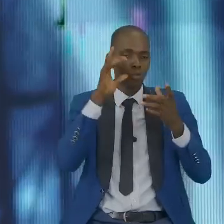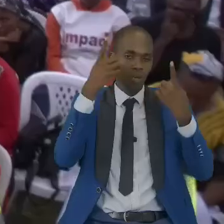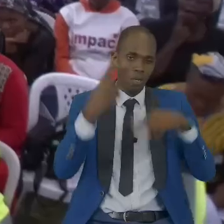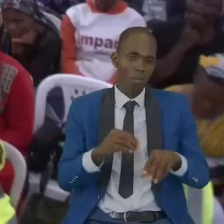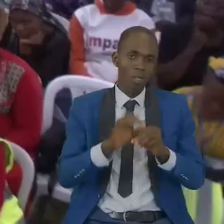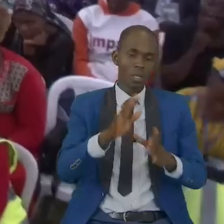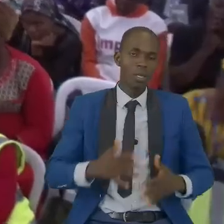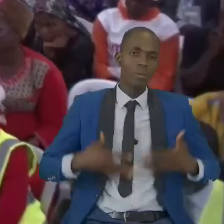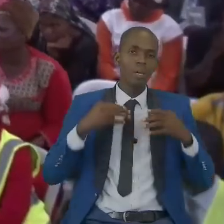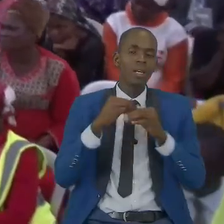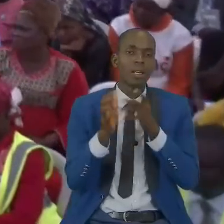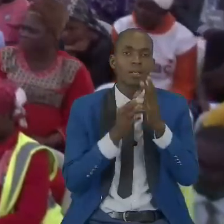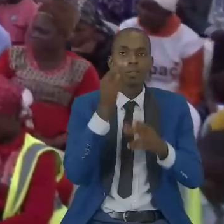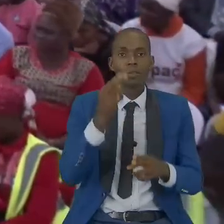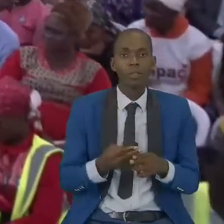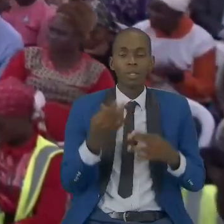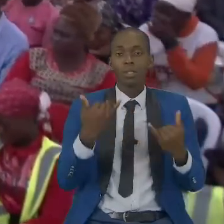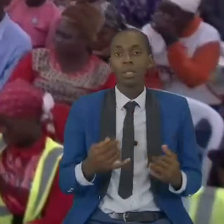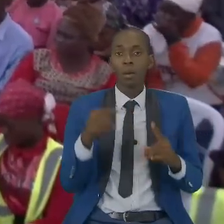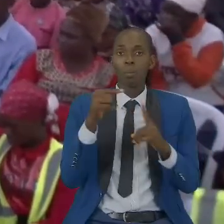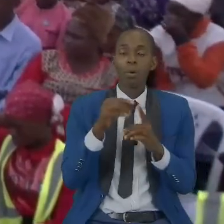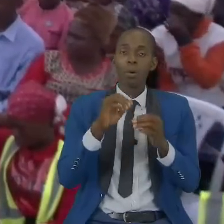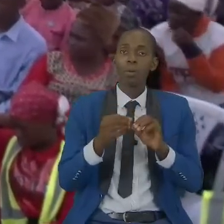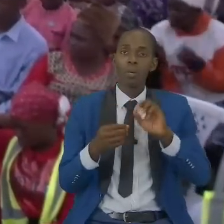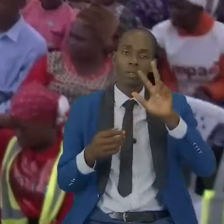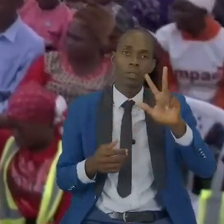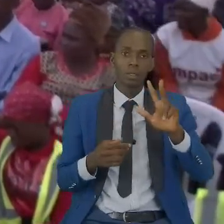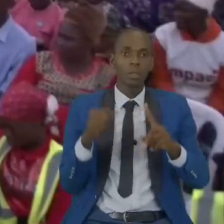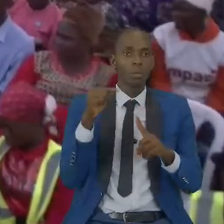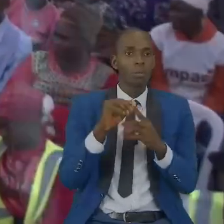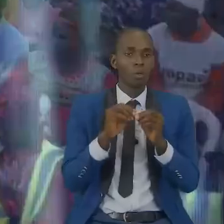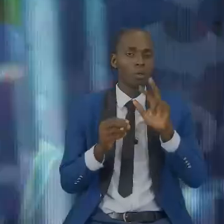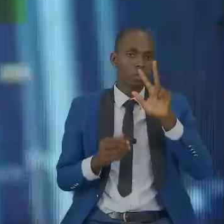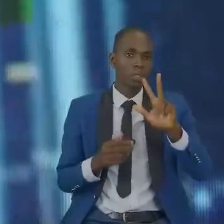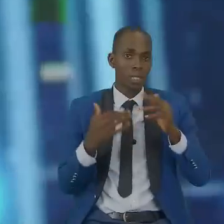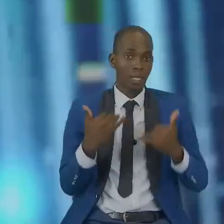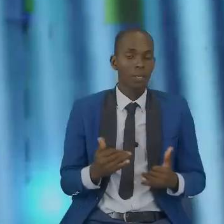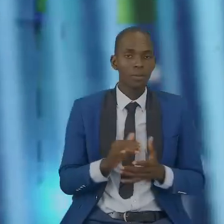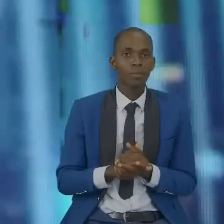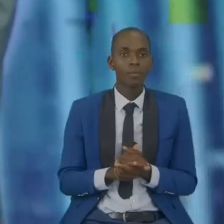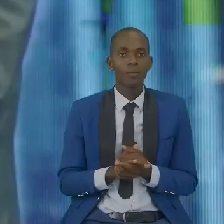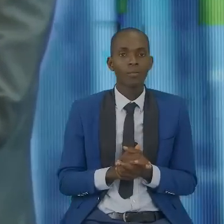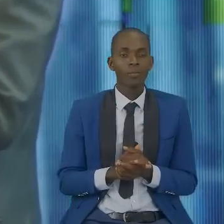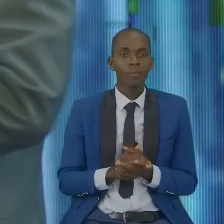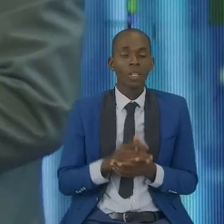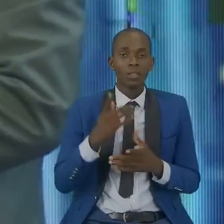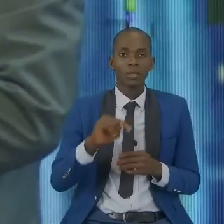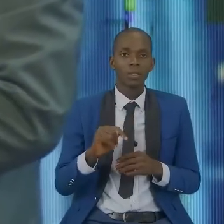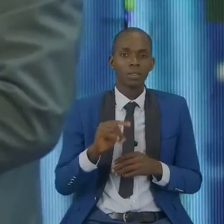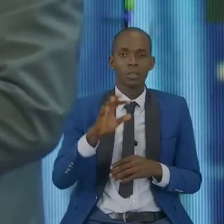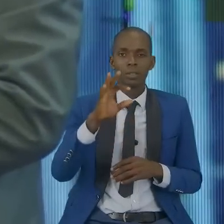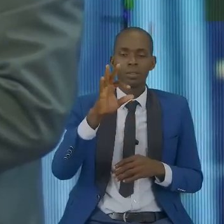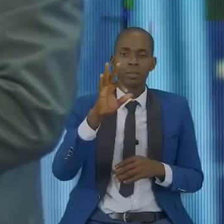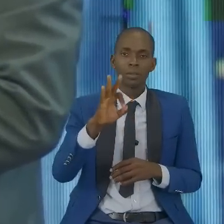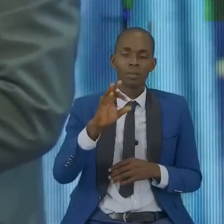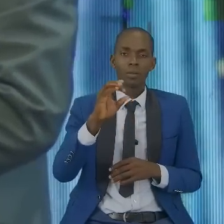in Jesus' name. We're coming to point number three now. Point number three is the fortress of